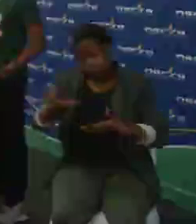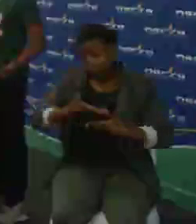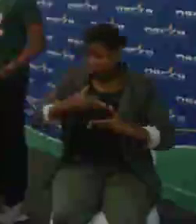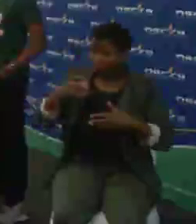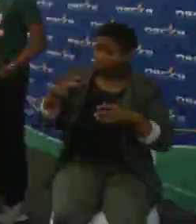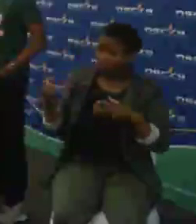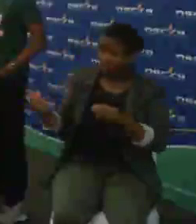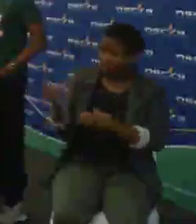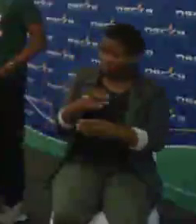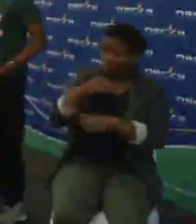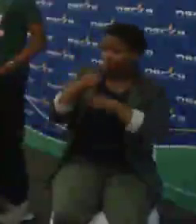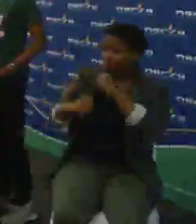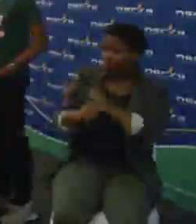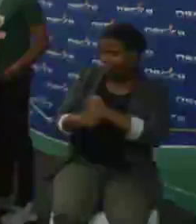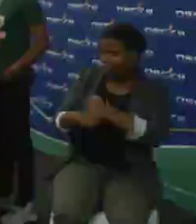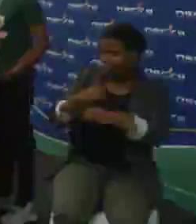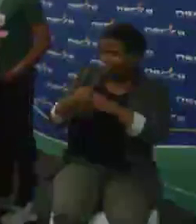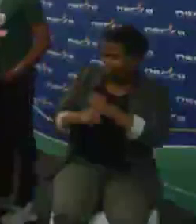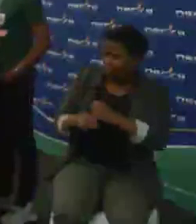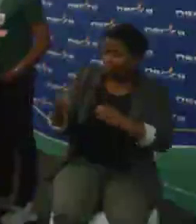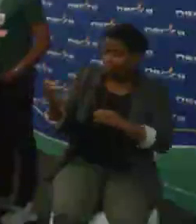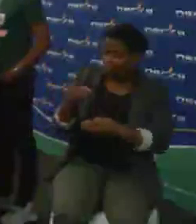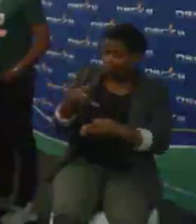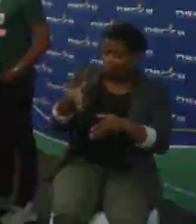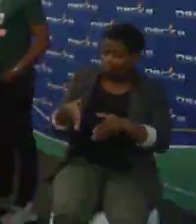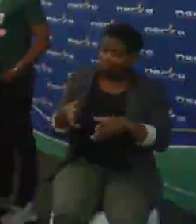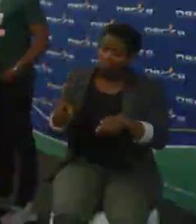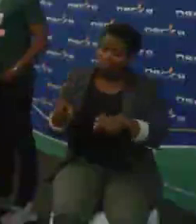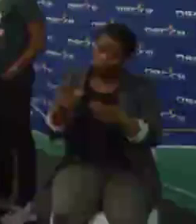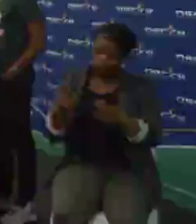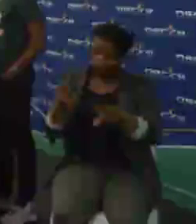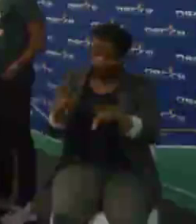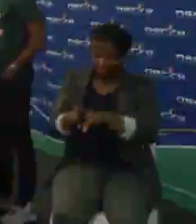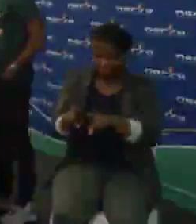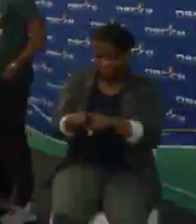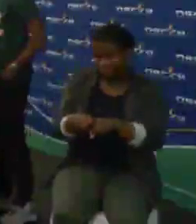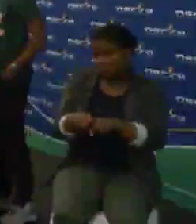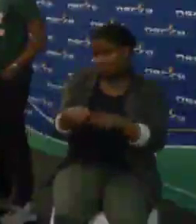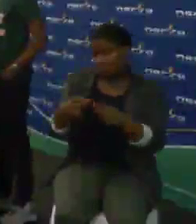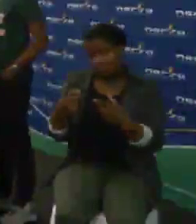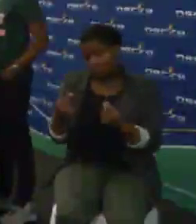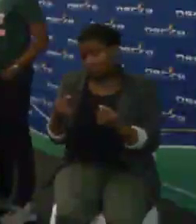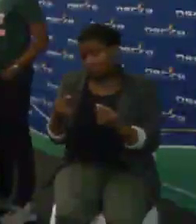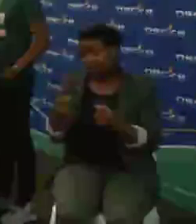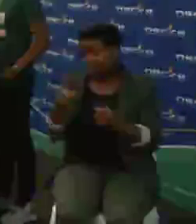same thing every time. It's like Groundhog's Day. It also is there to ensure